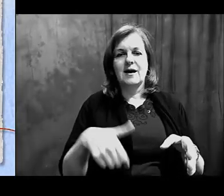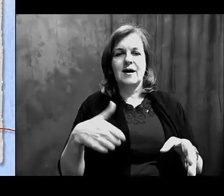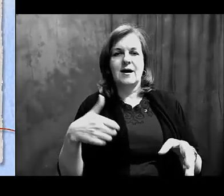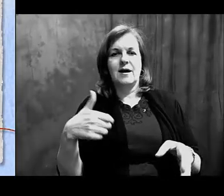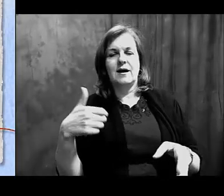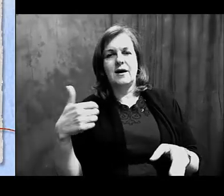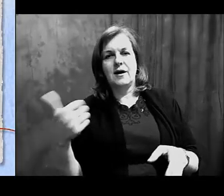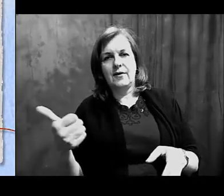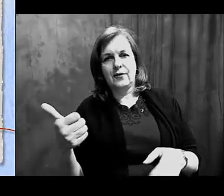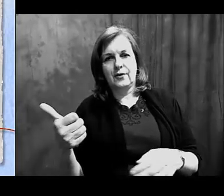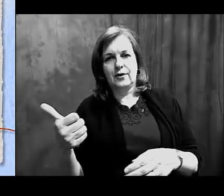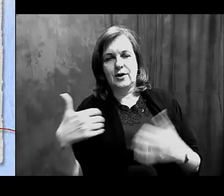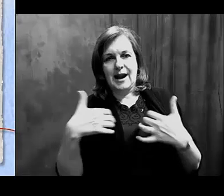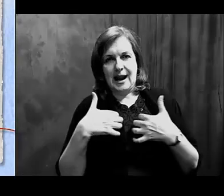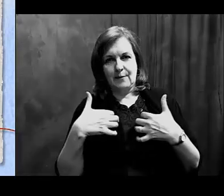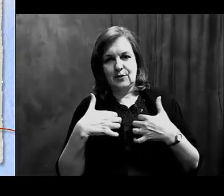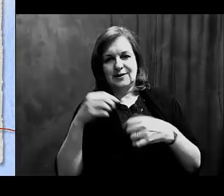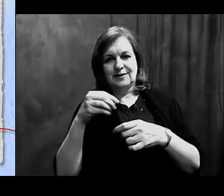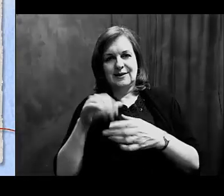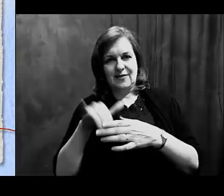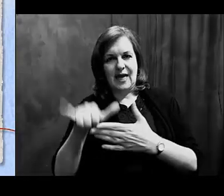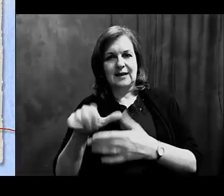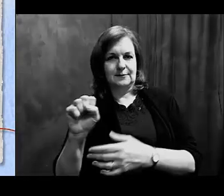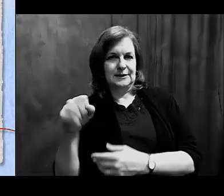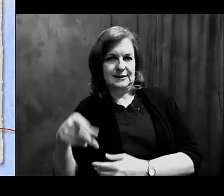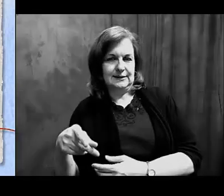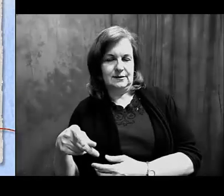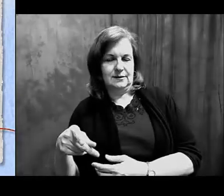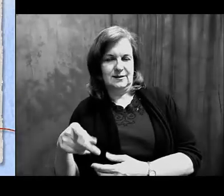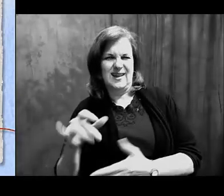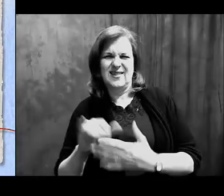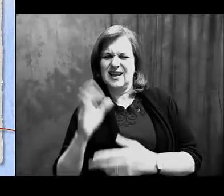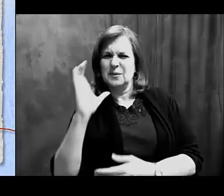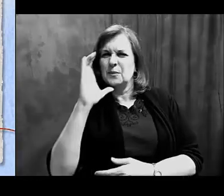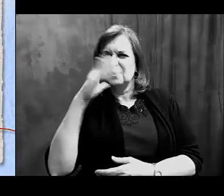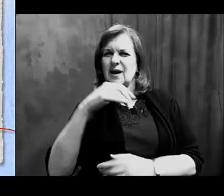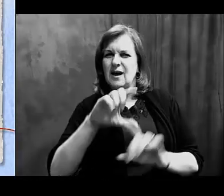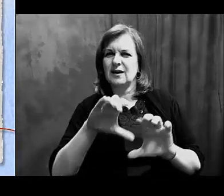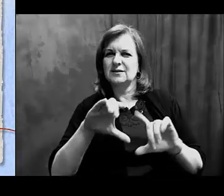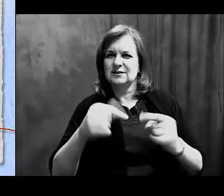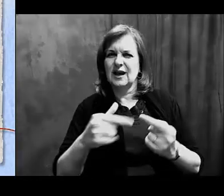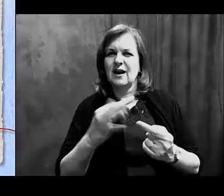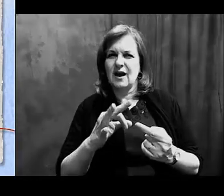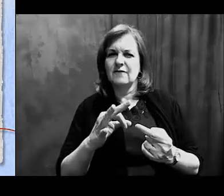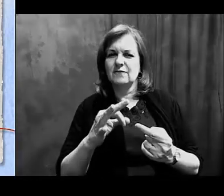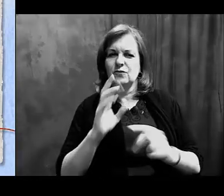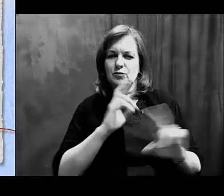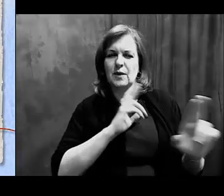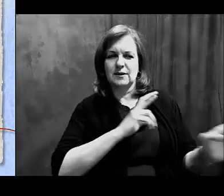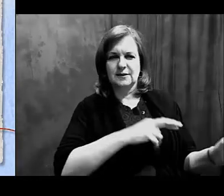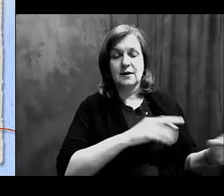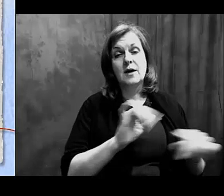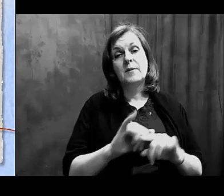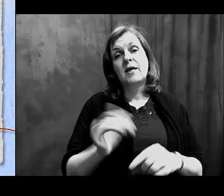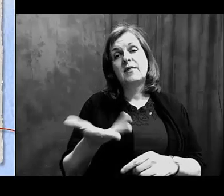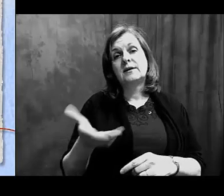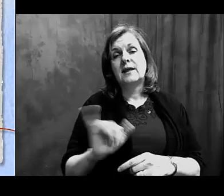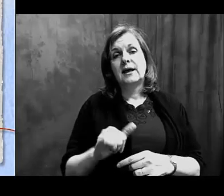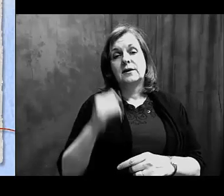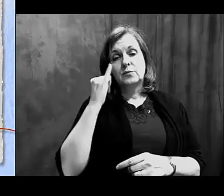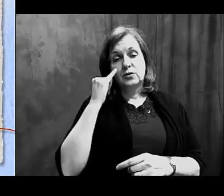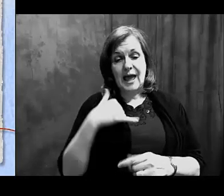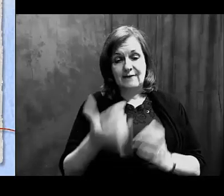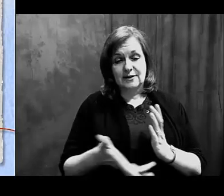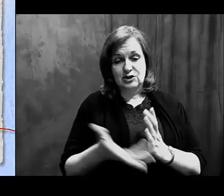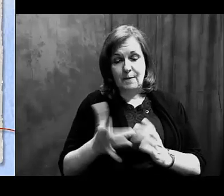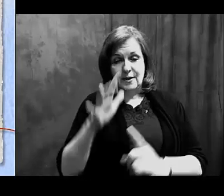as every other organism of your species. Now, this is a bizarre set of responses, but it really is things